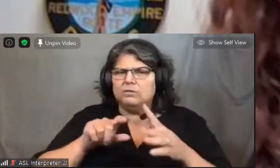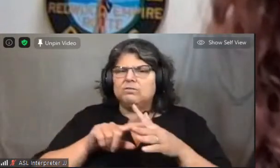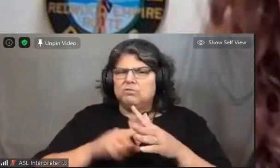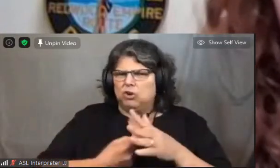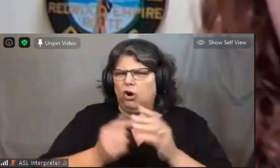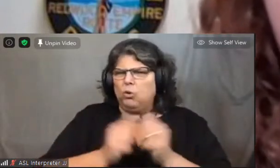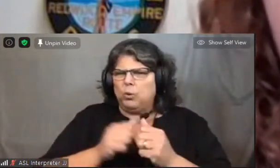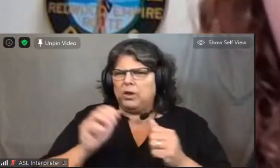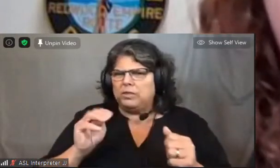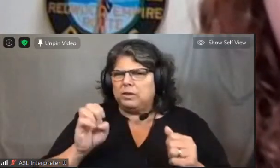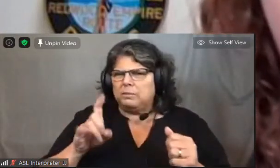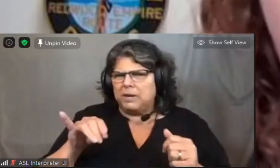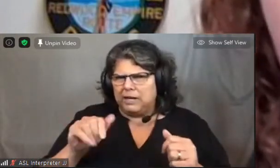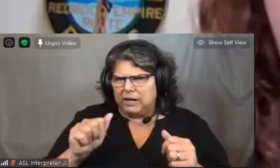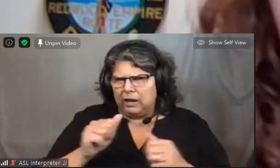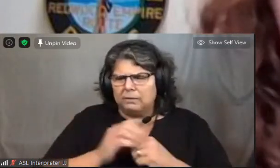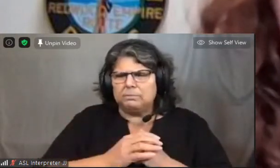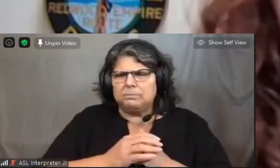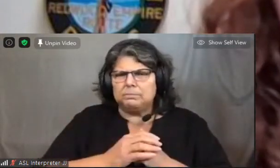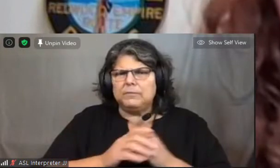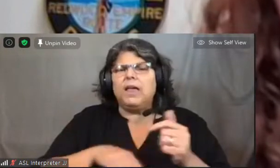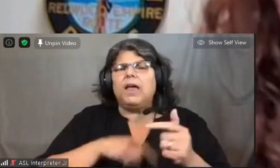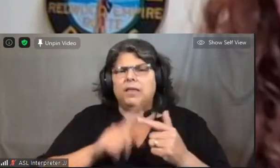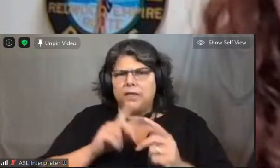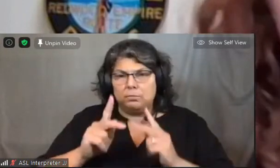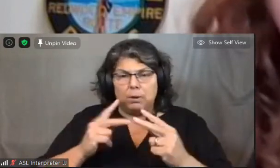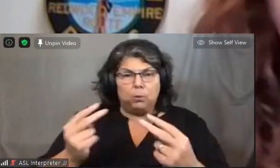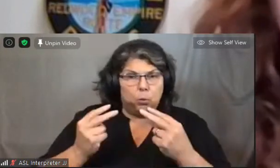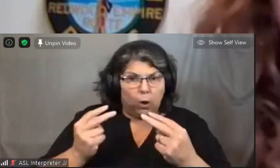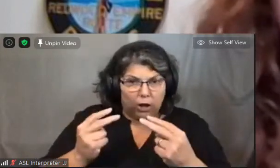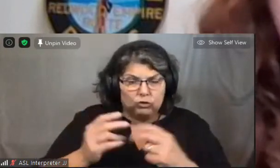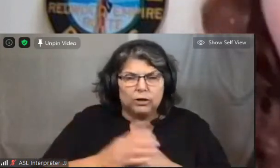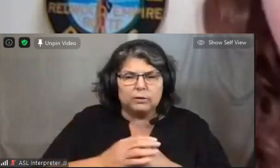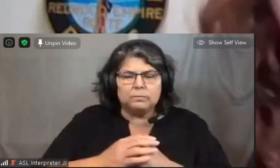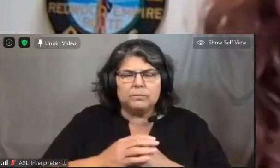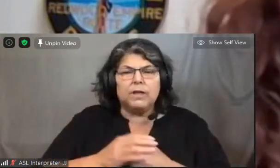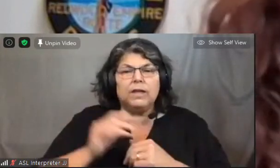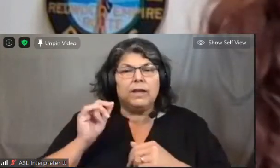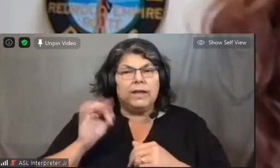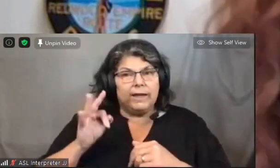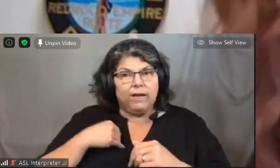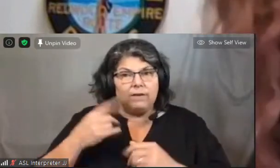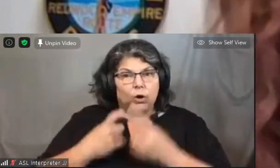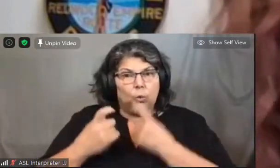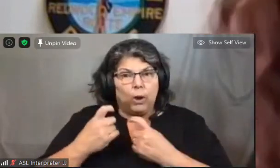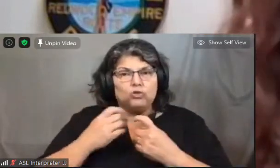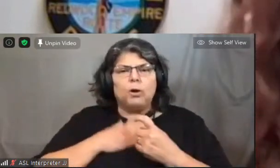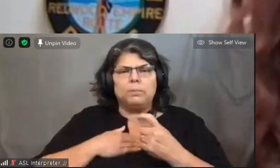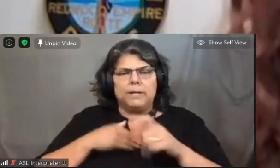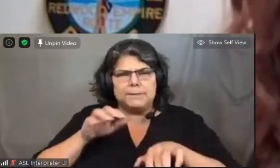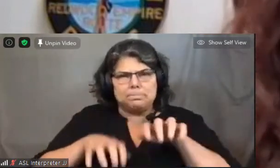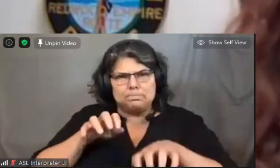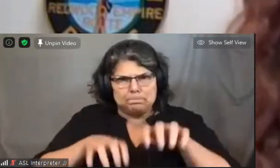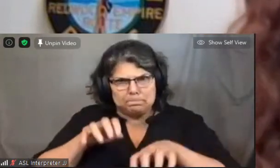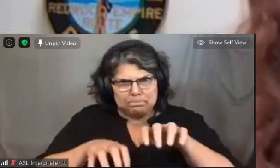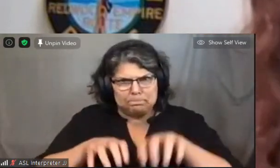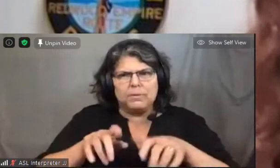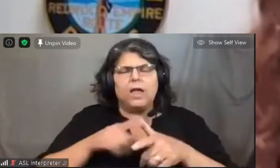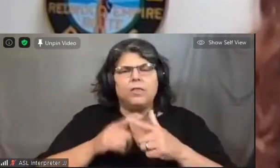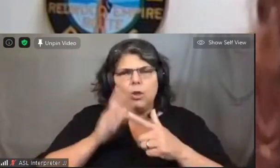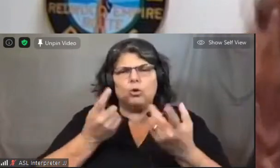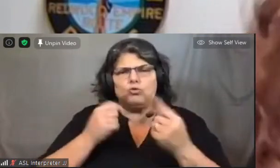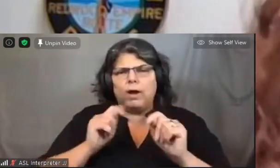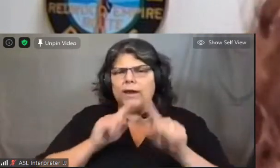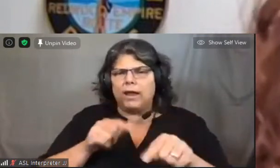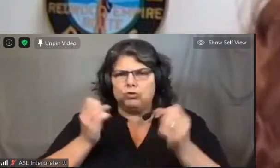outlets. Then we'll go to our viewers. Leave your comments below. We'll try to get to as many as we can. So